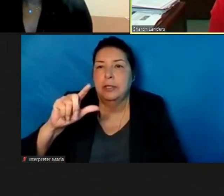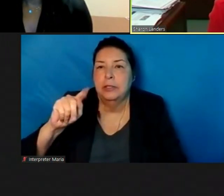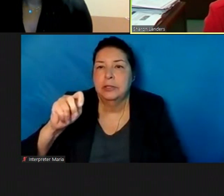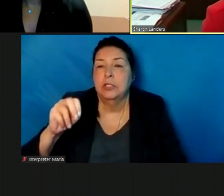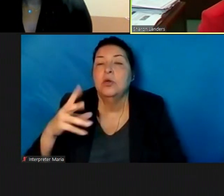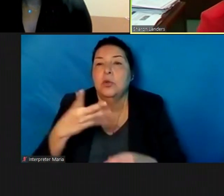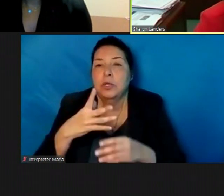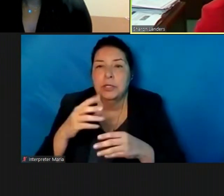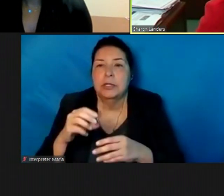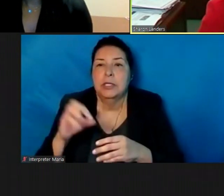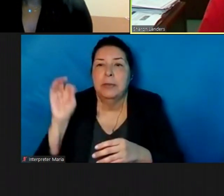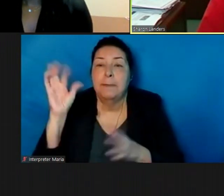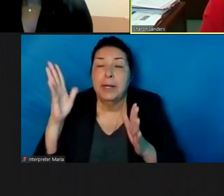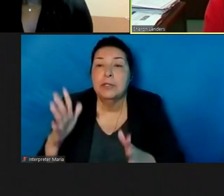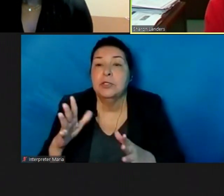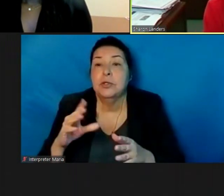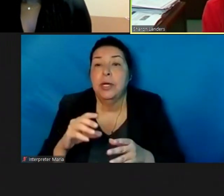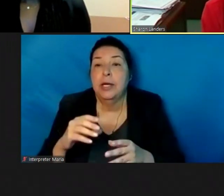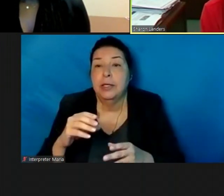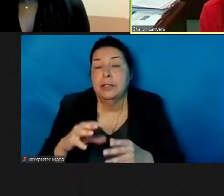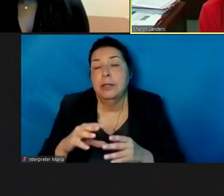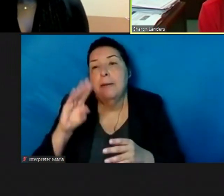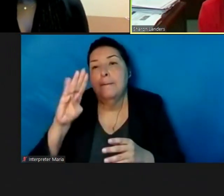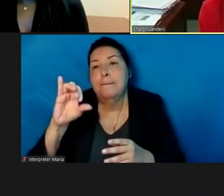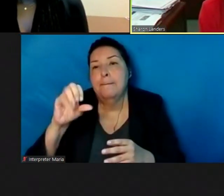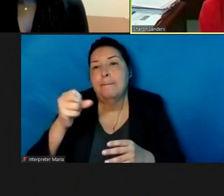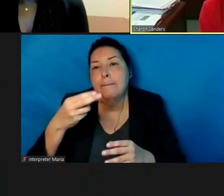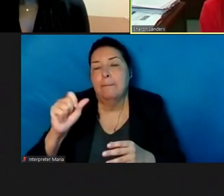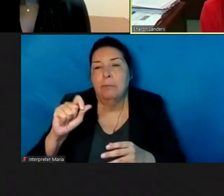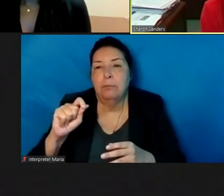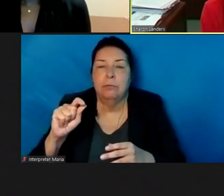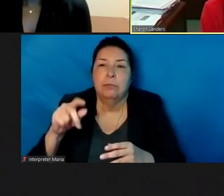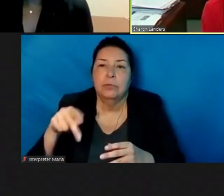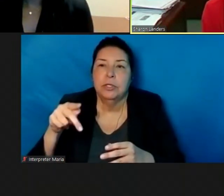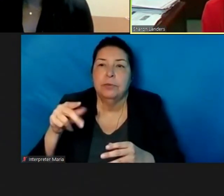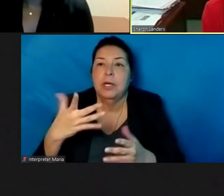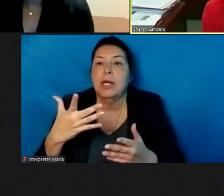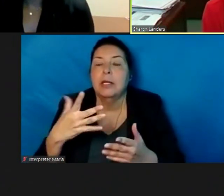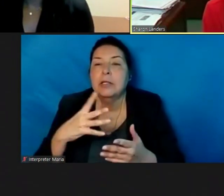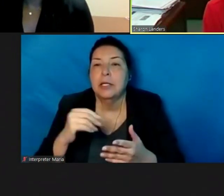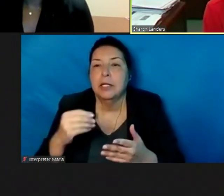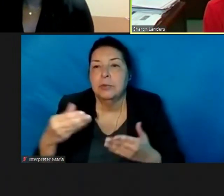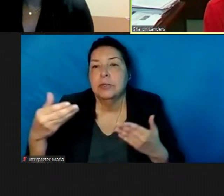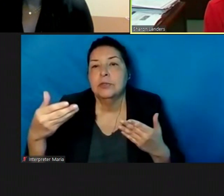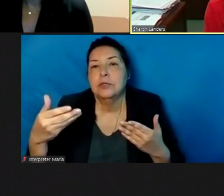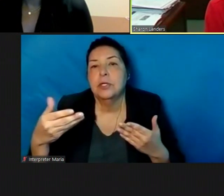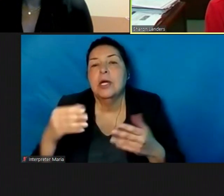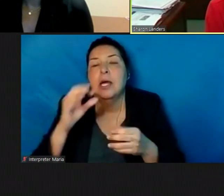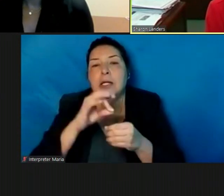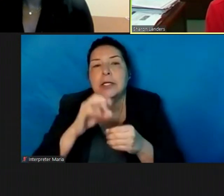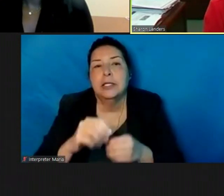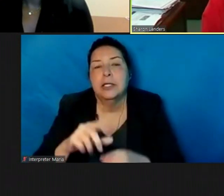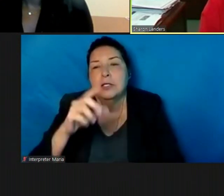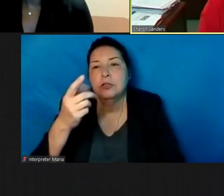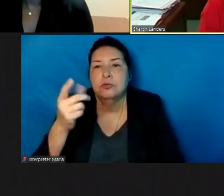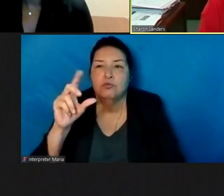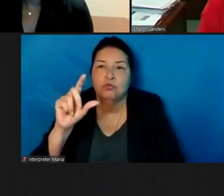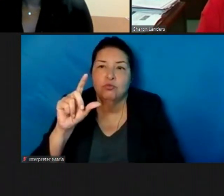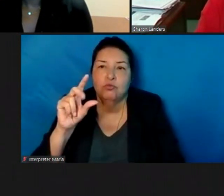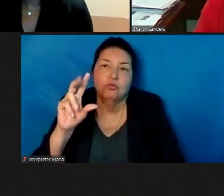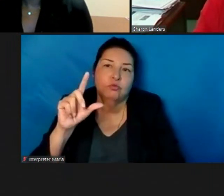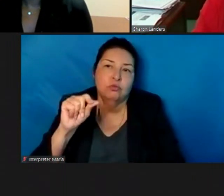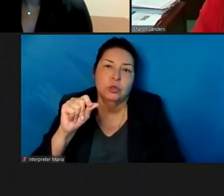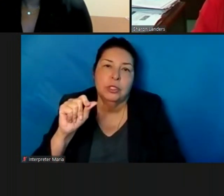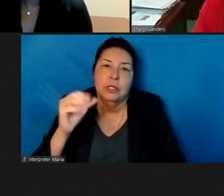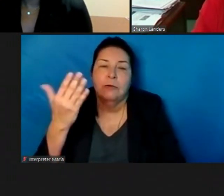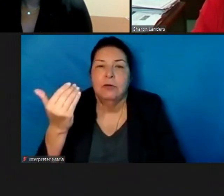council in 2015. And so with that, Council Member Hilton, I'm going to turn to you to make some brief remarks. Thank you very